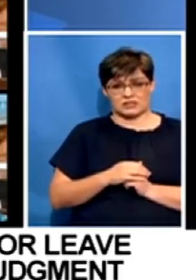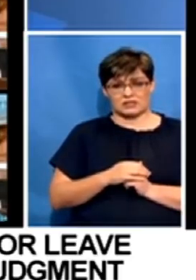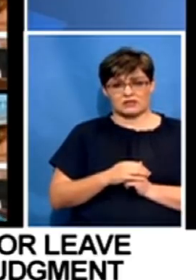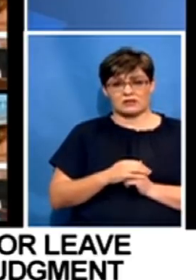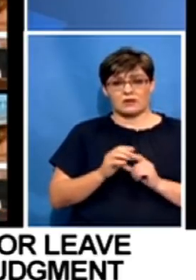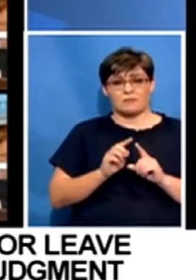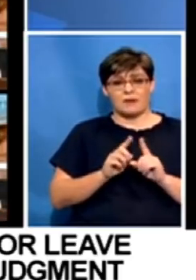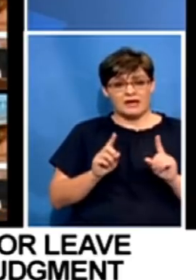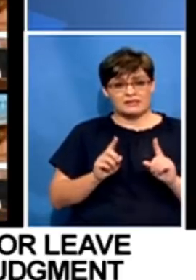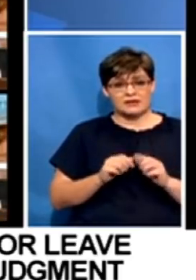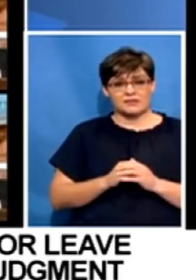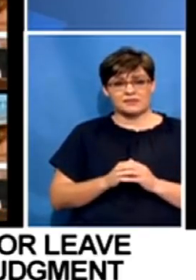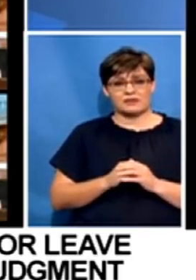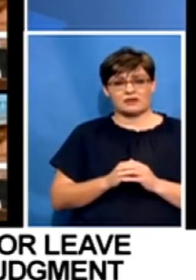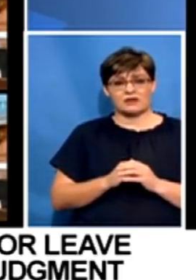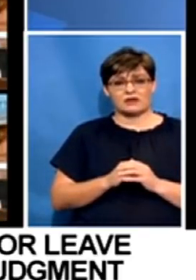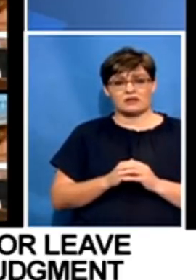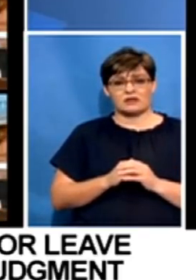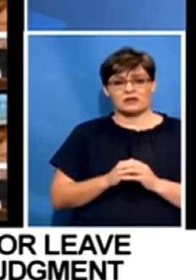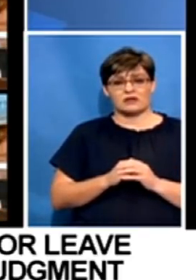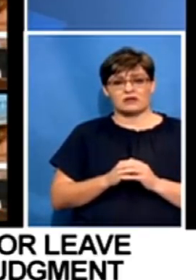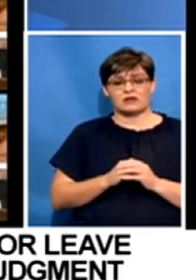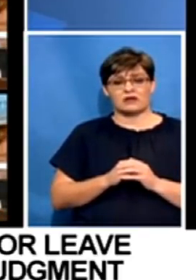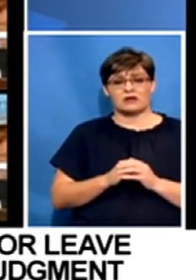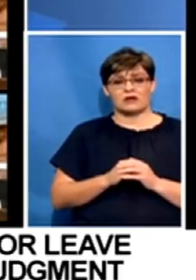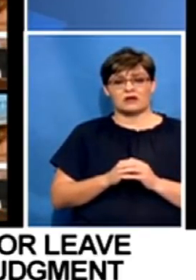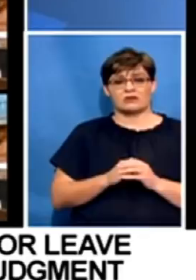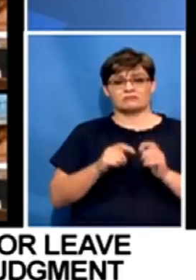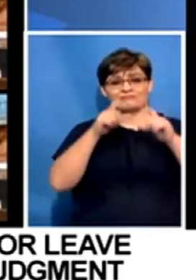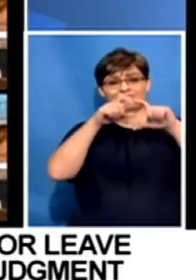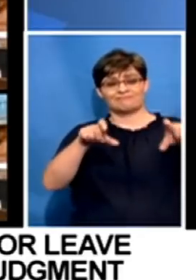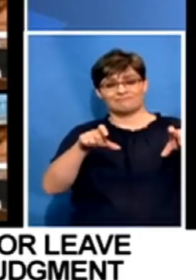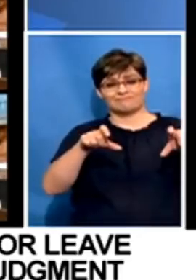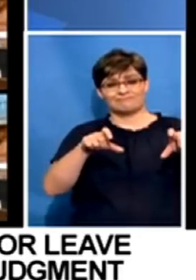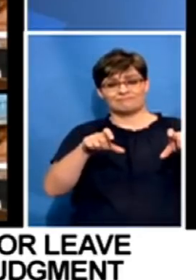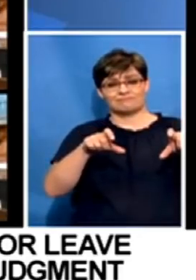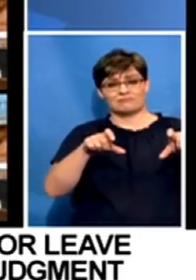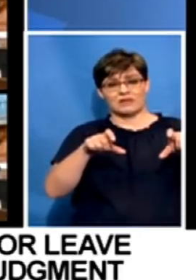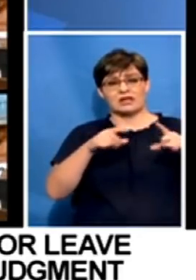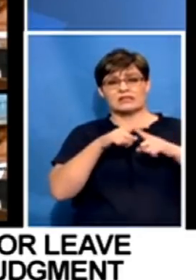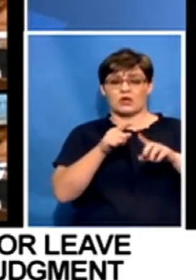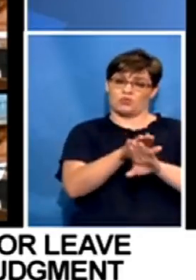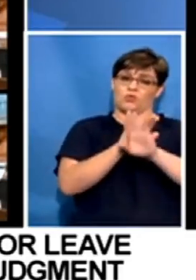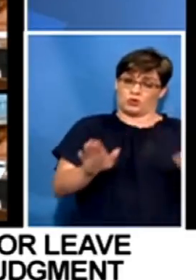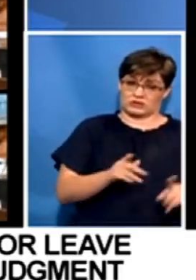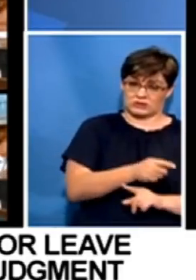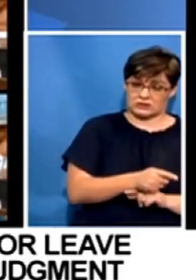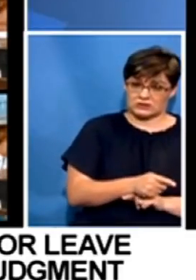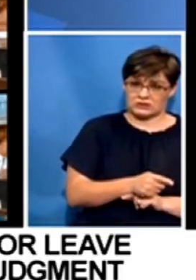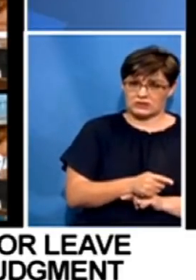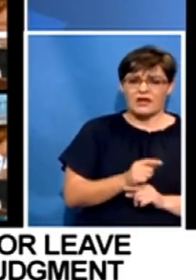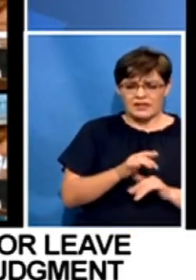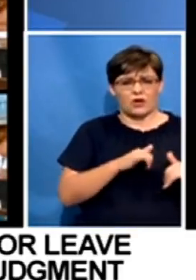applicable statute does not say you are not. That is what the common law was. And